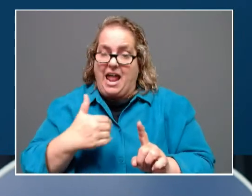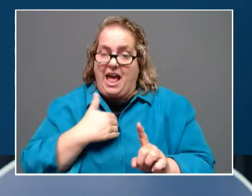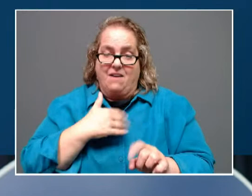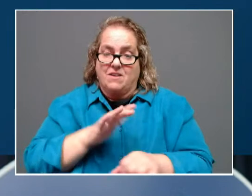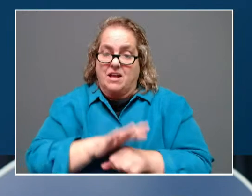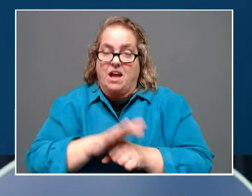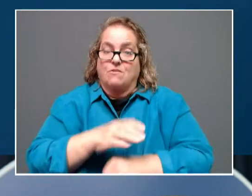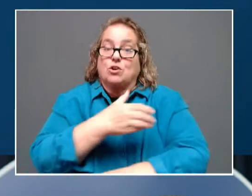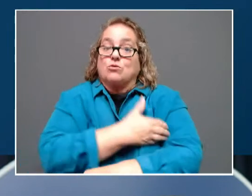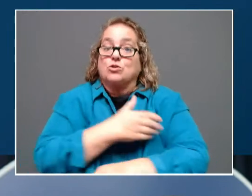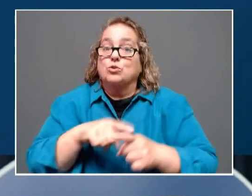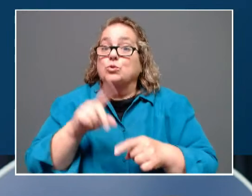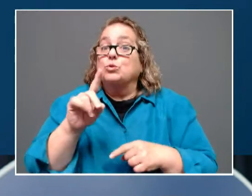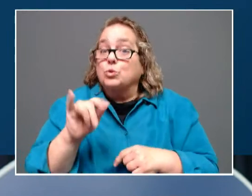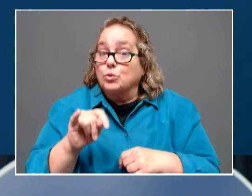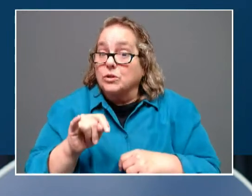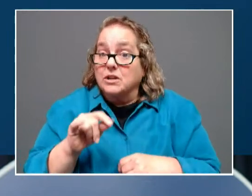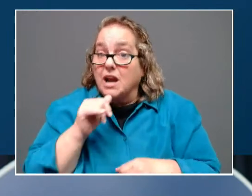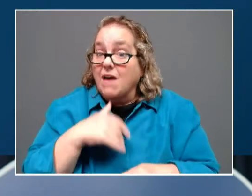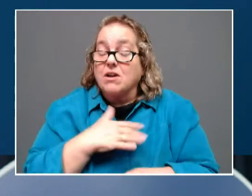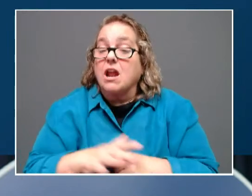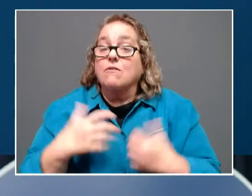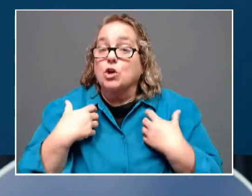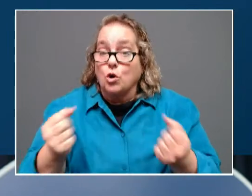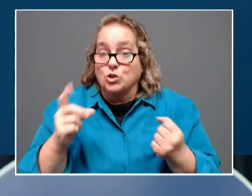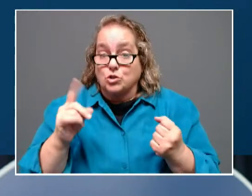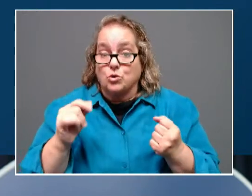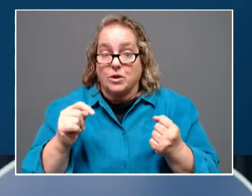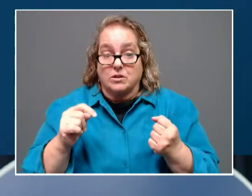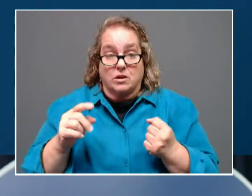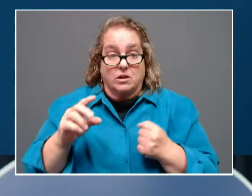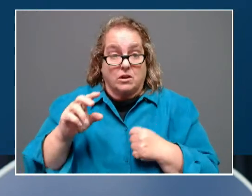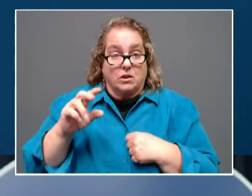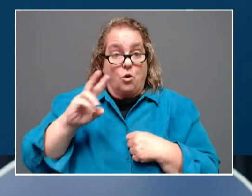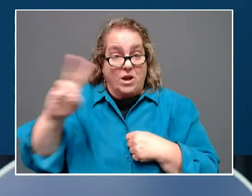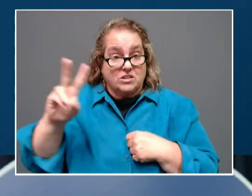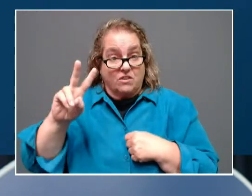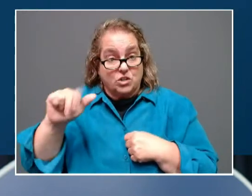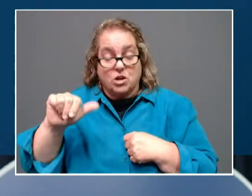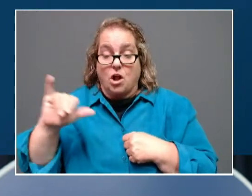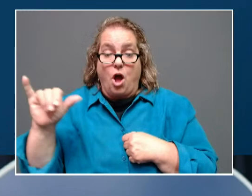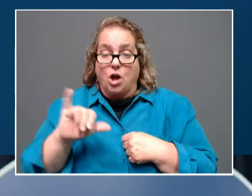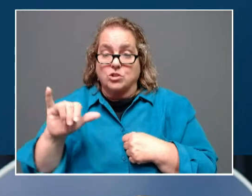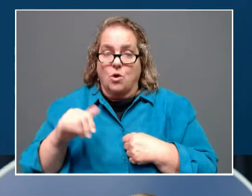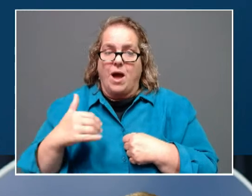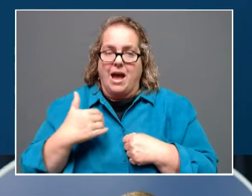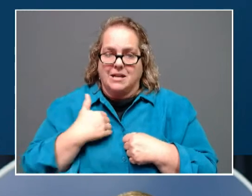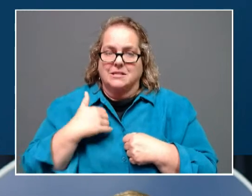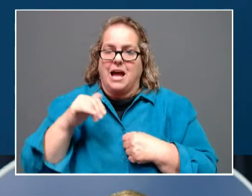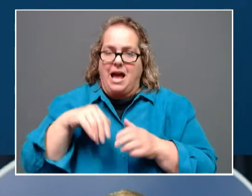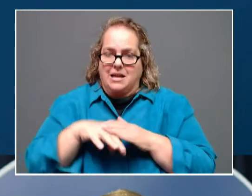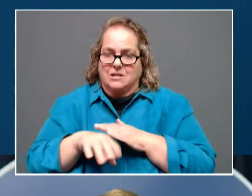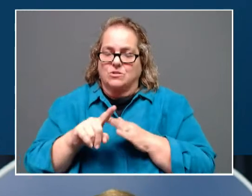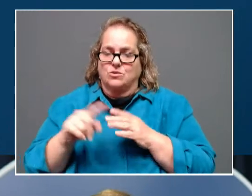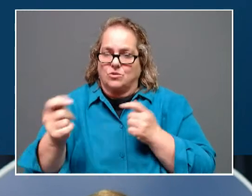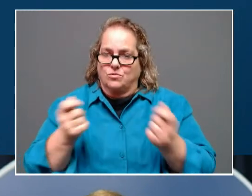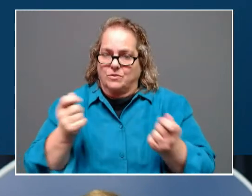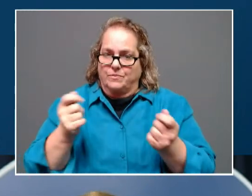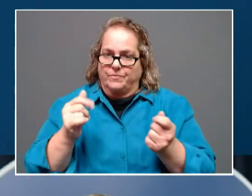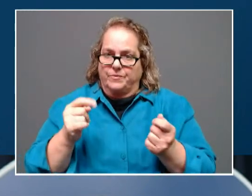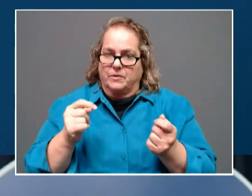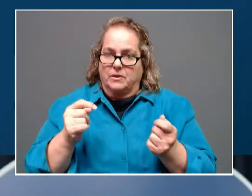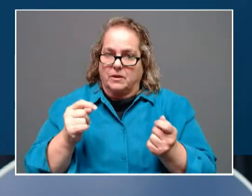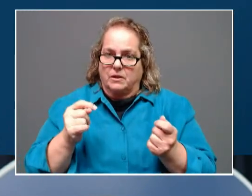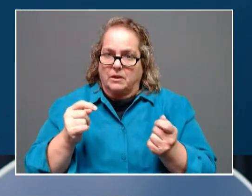of Virginia and West Virginia also have access to regulated cannabis. It has passed the House